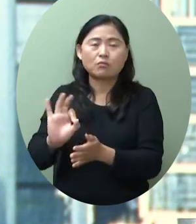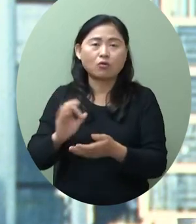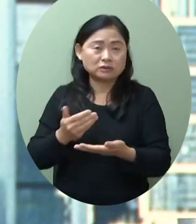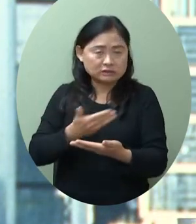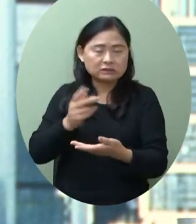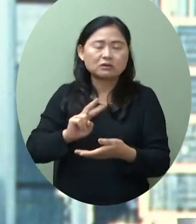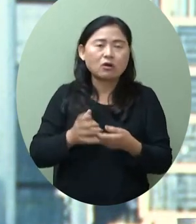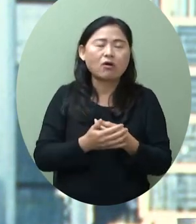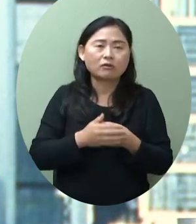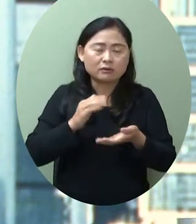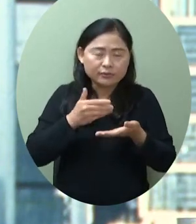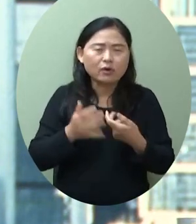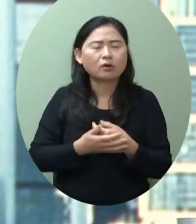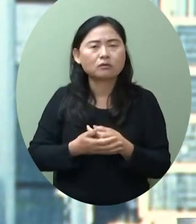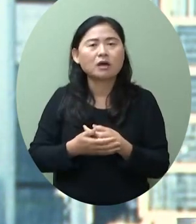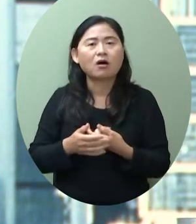question. One of the